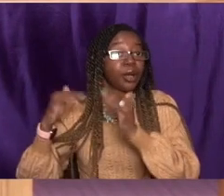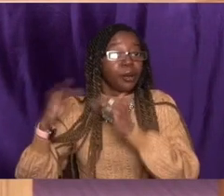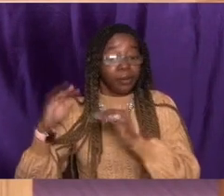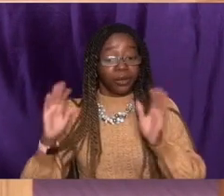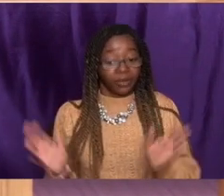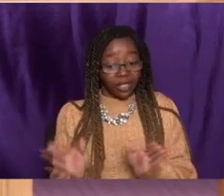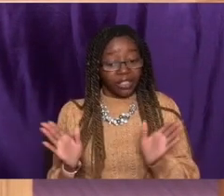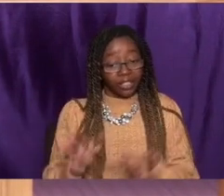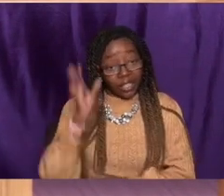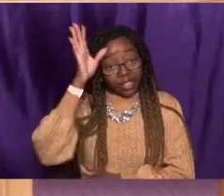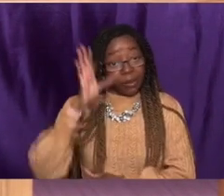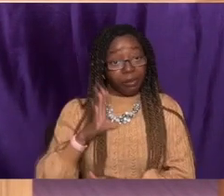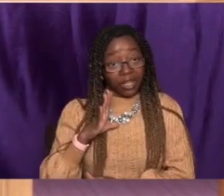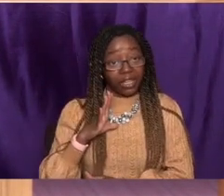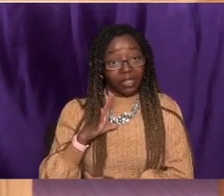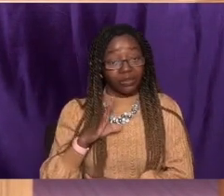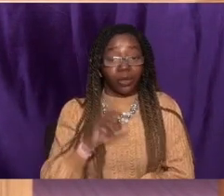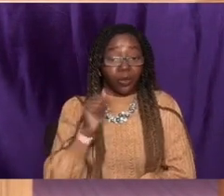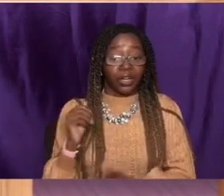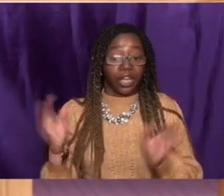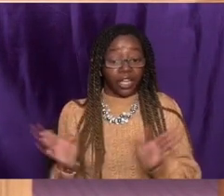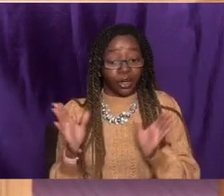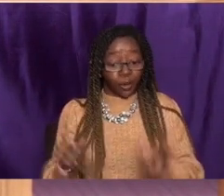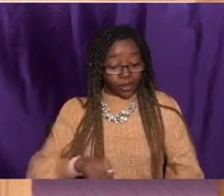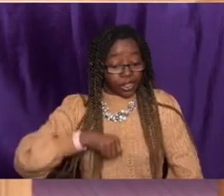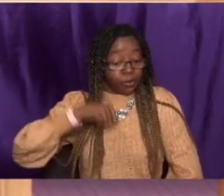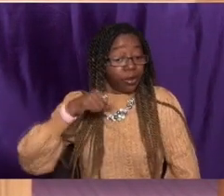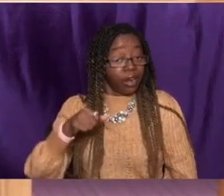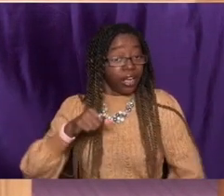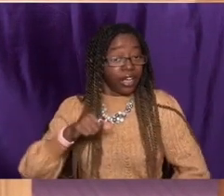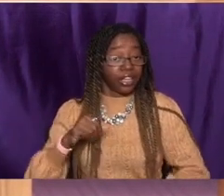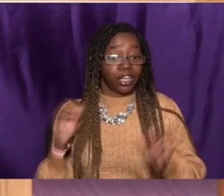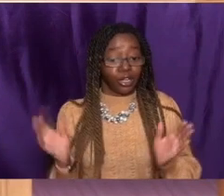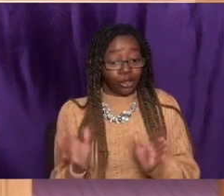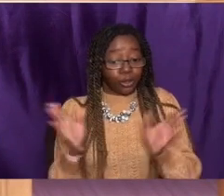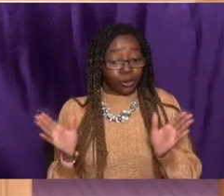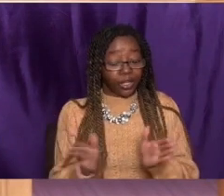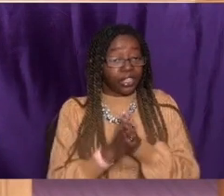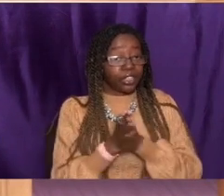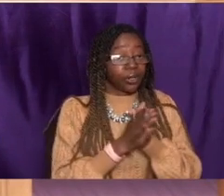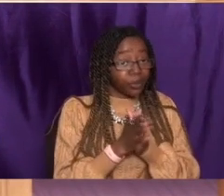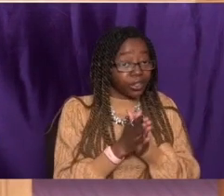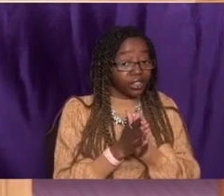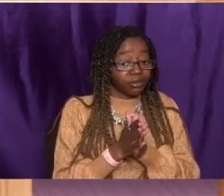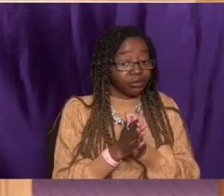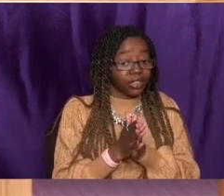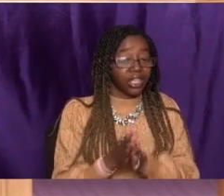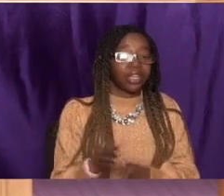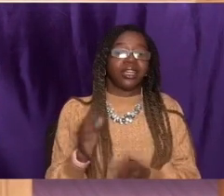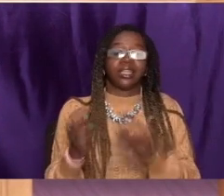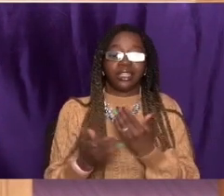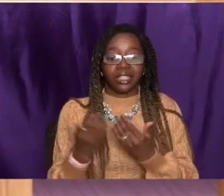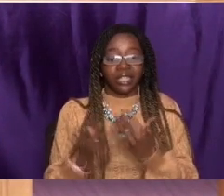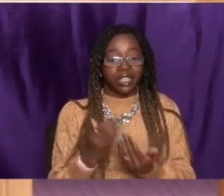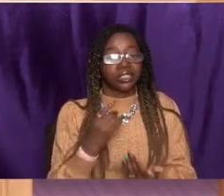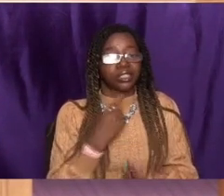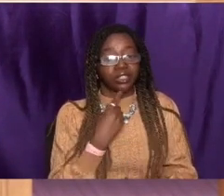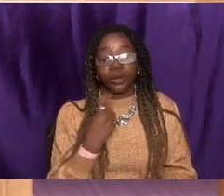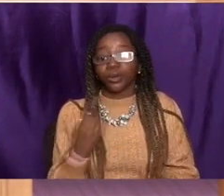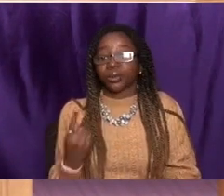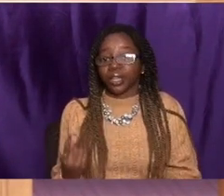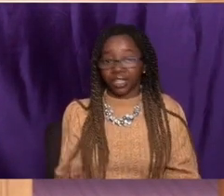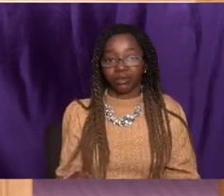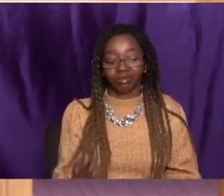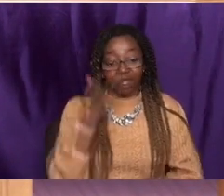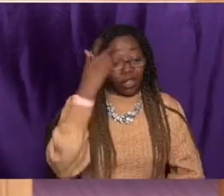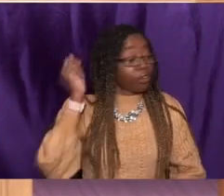Moses up would not be enough, to build his ego up would not be enough, to be his hype man would not be enough. He simply says to Moses,